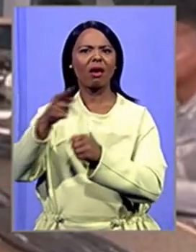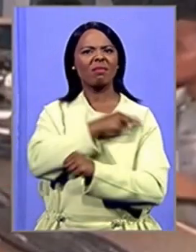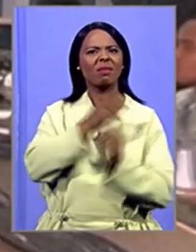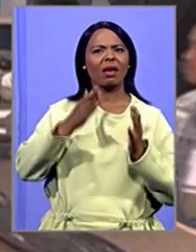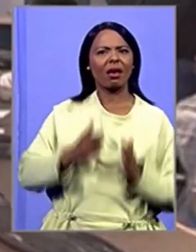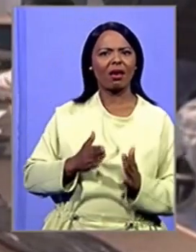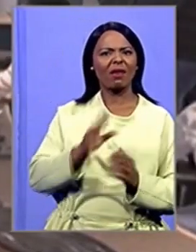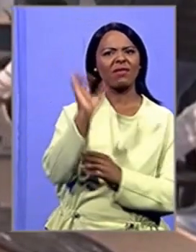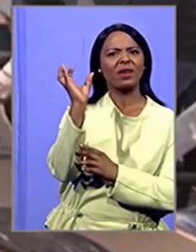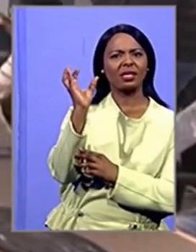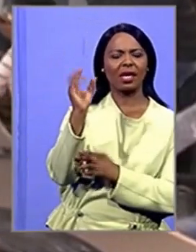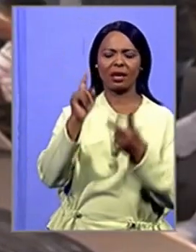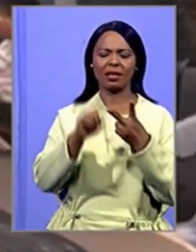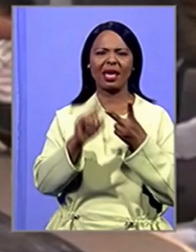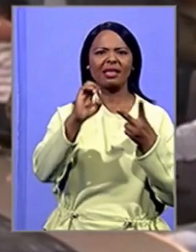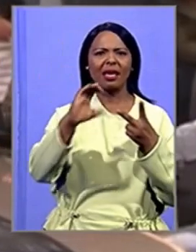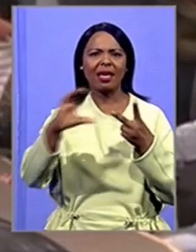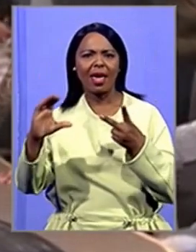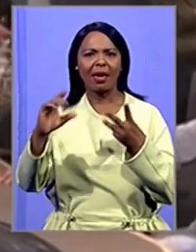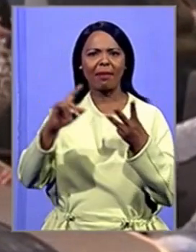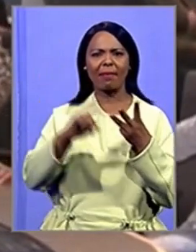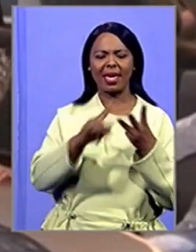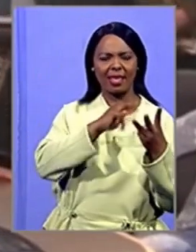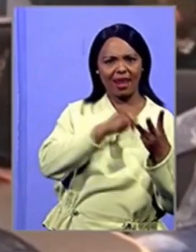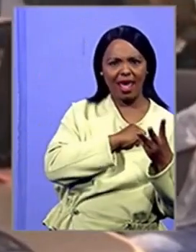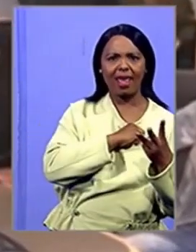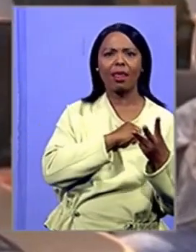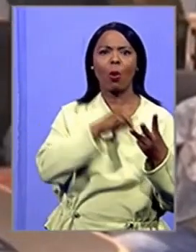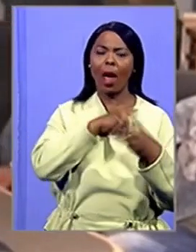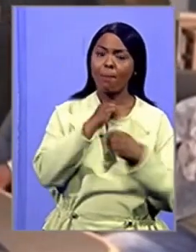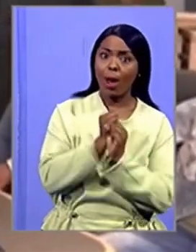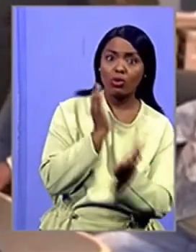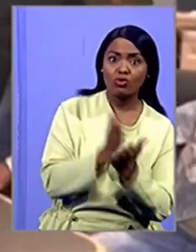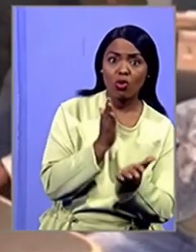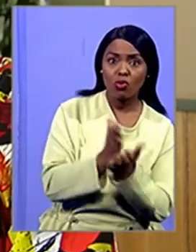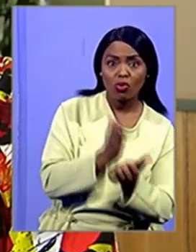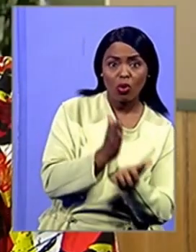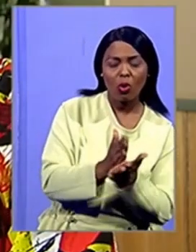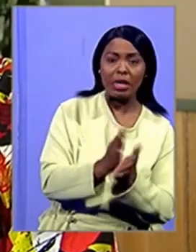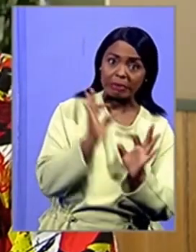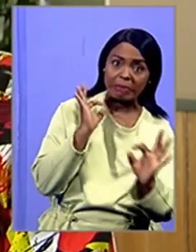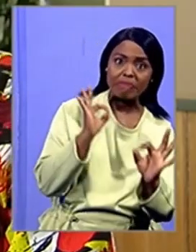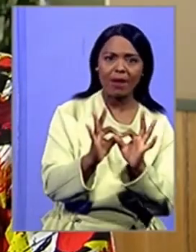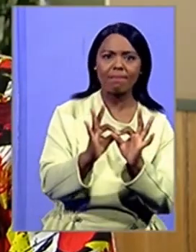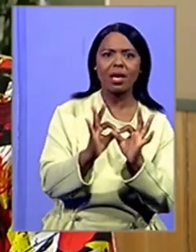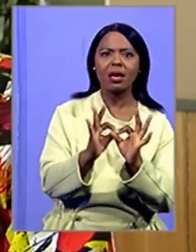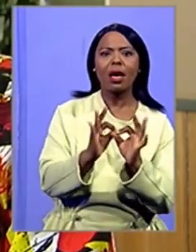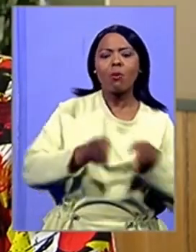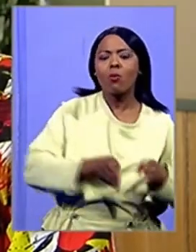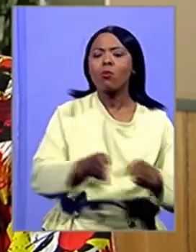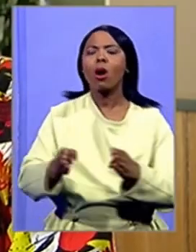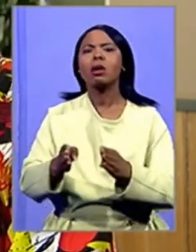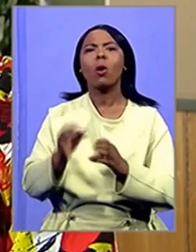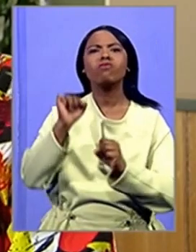KZN, Eastern Cape. We want to be sure and certain on what entrances we will be